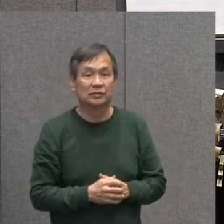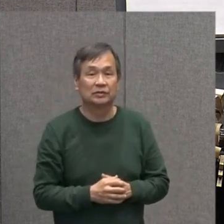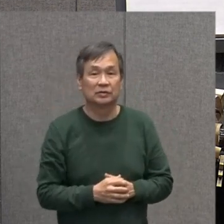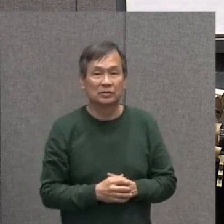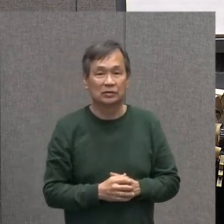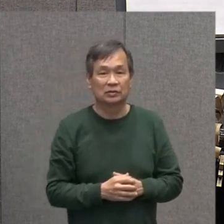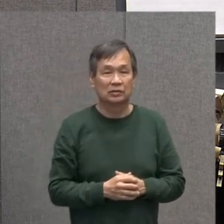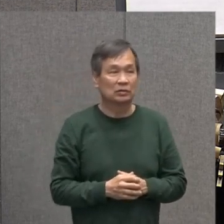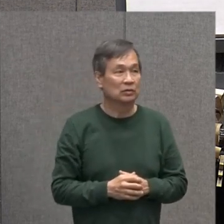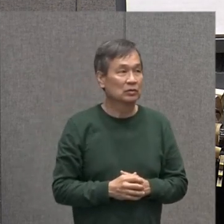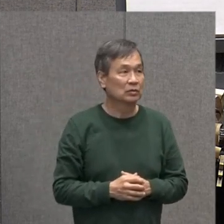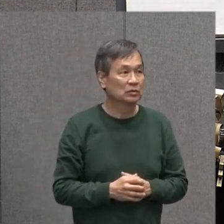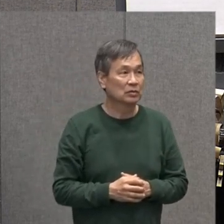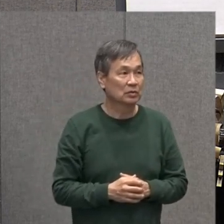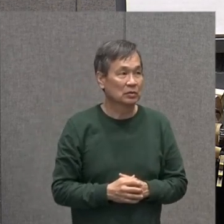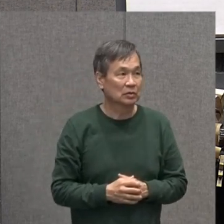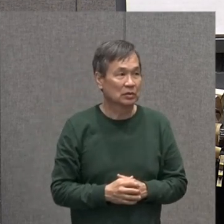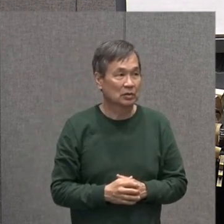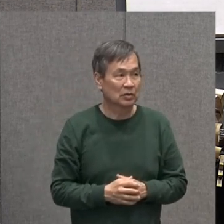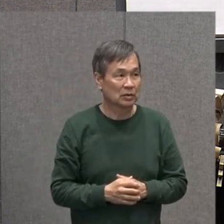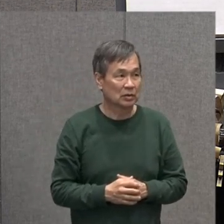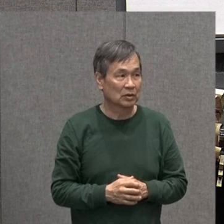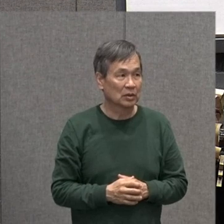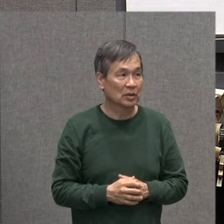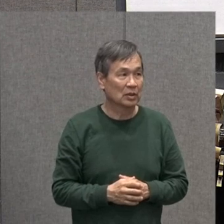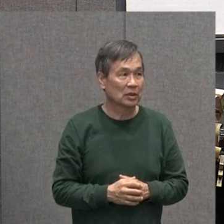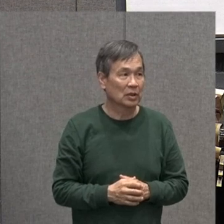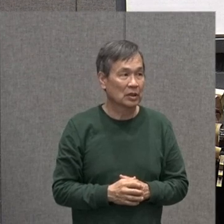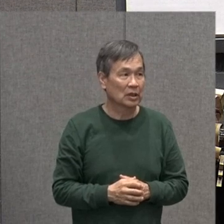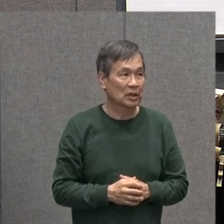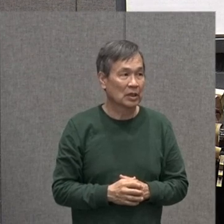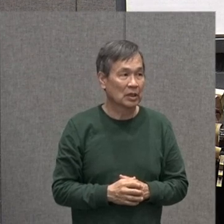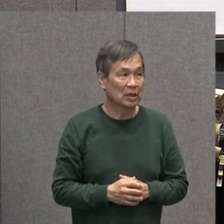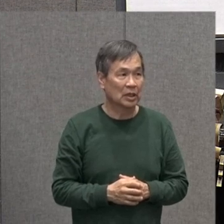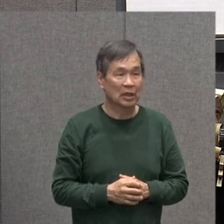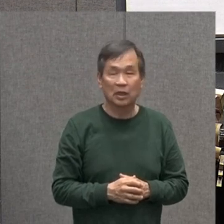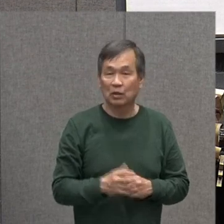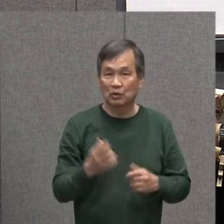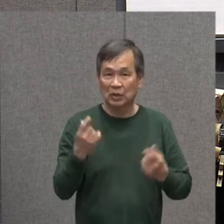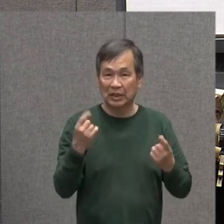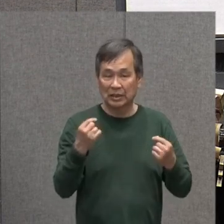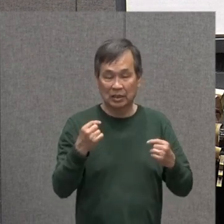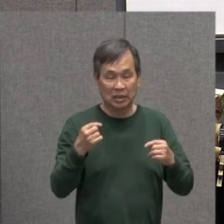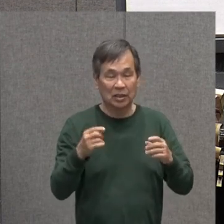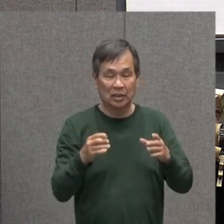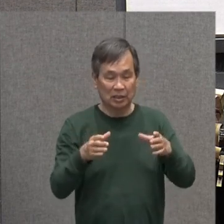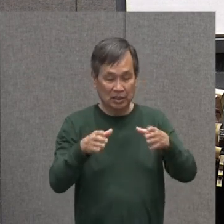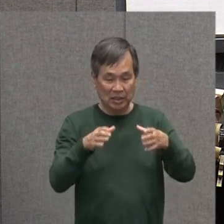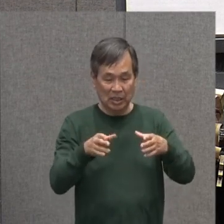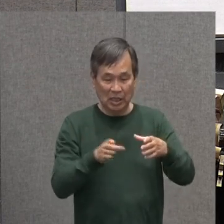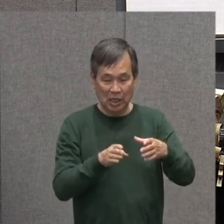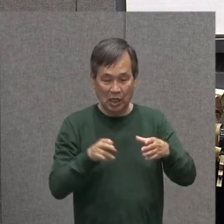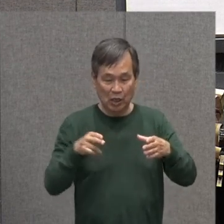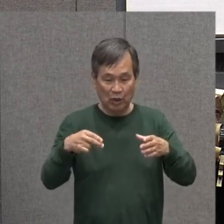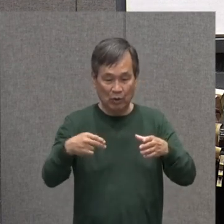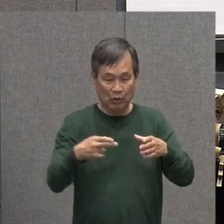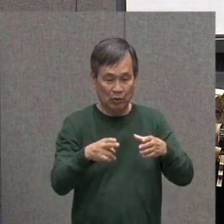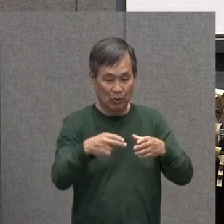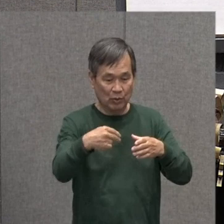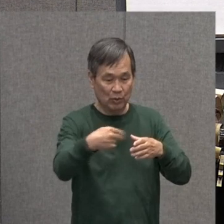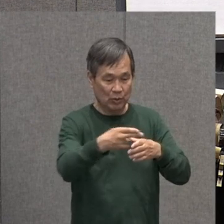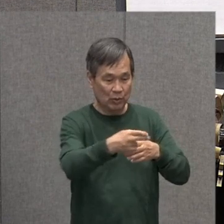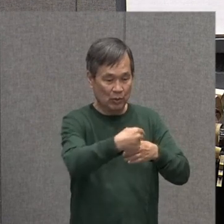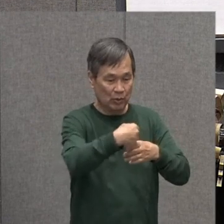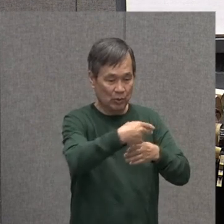strips for the handles from the bag, and I joined them together, and I sewed them, I wove them in and